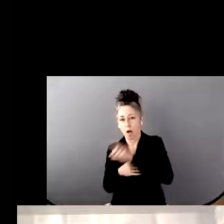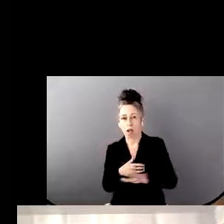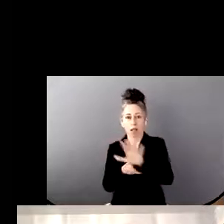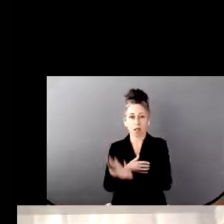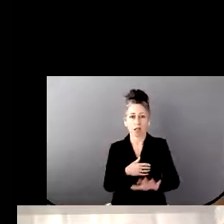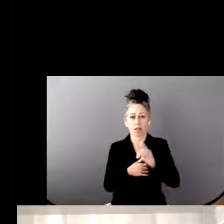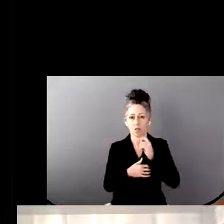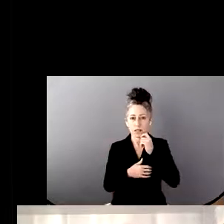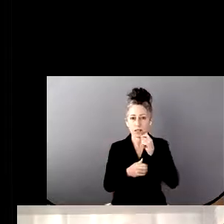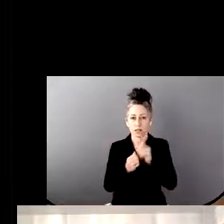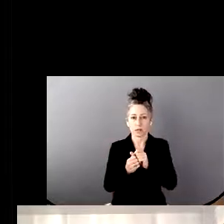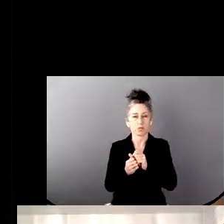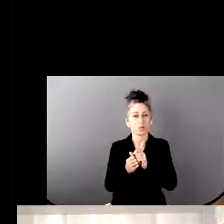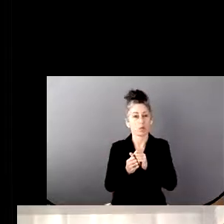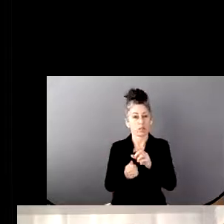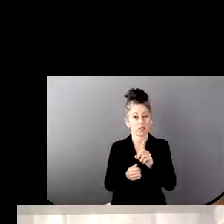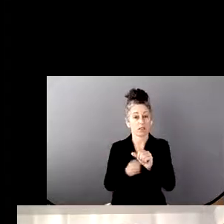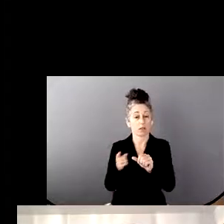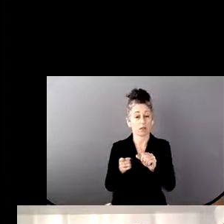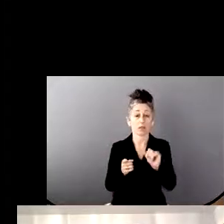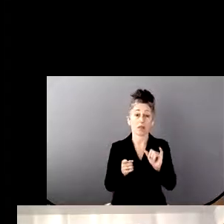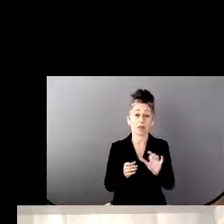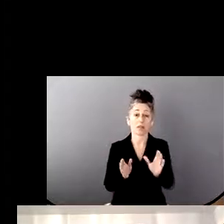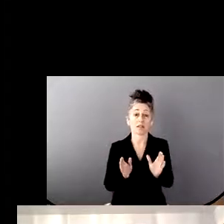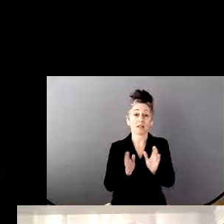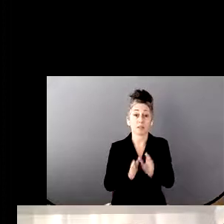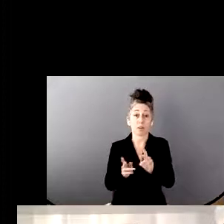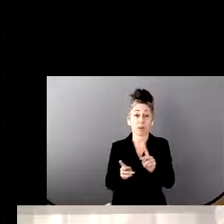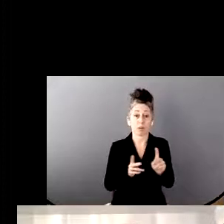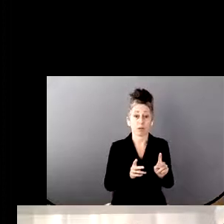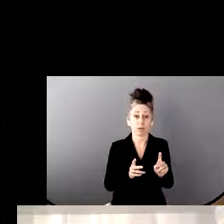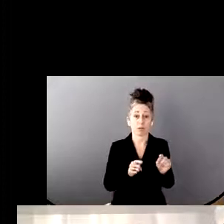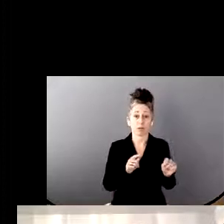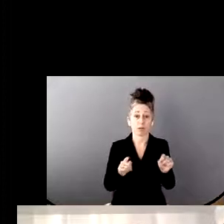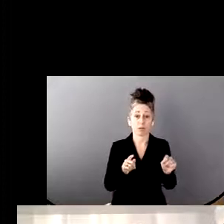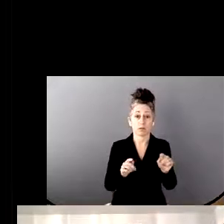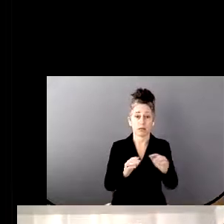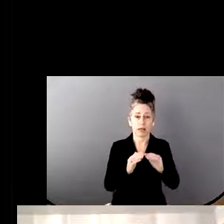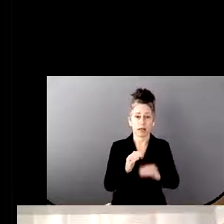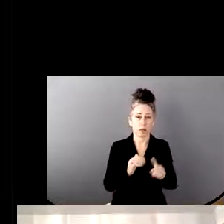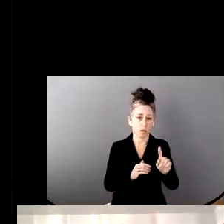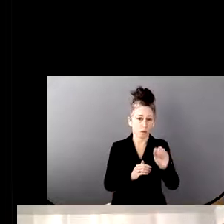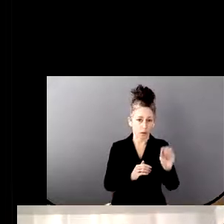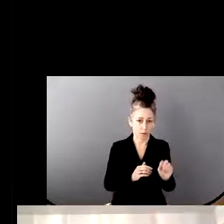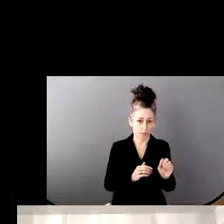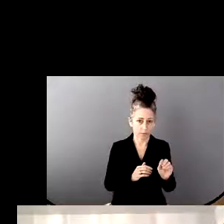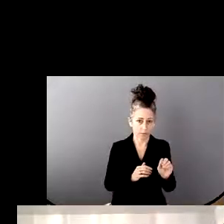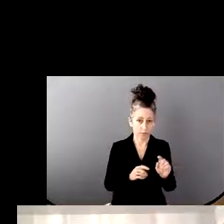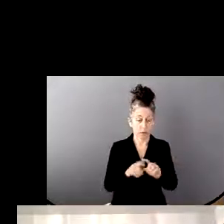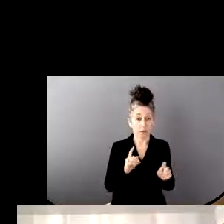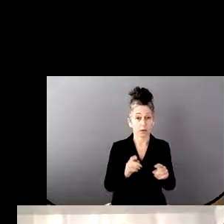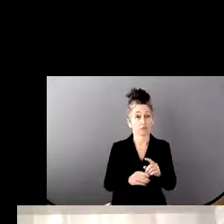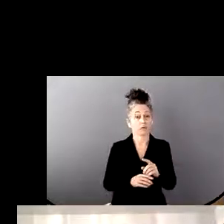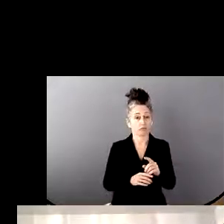to keep in mind that this was a small proportion for both groups. It was less than 1%. But what was